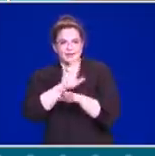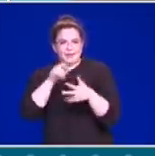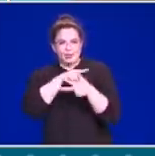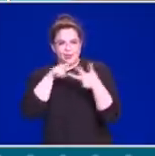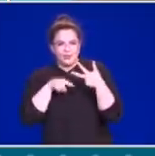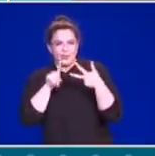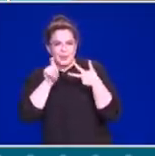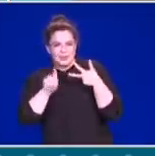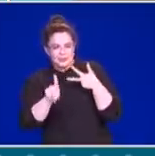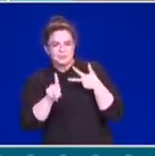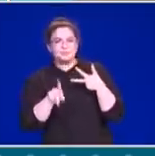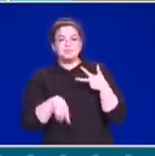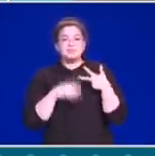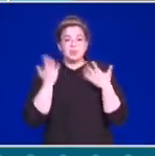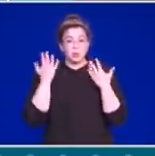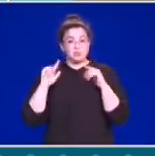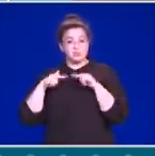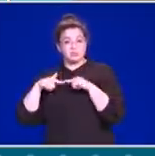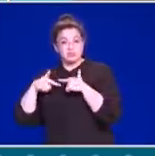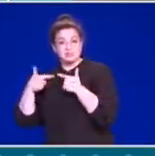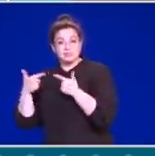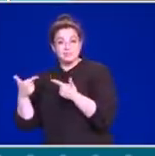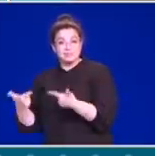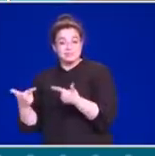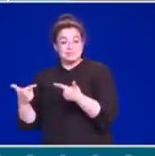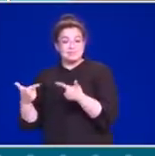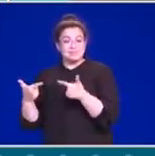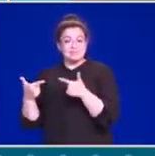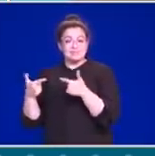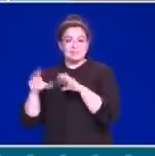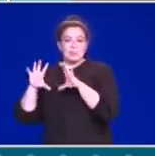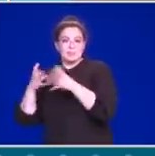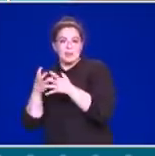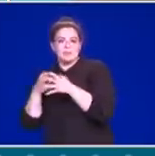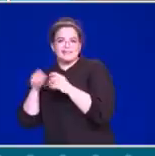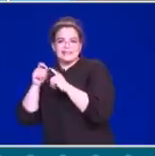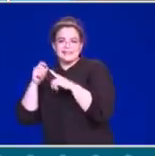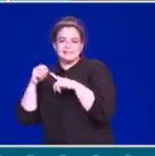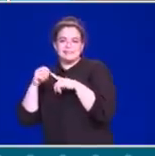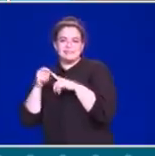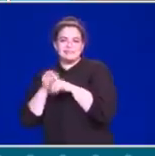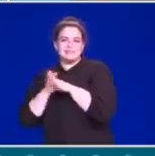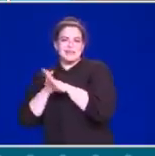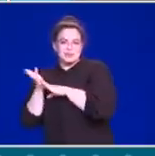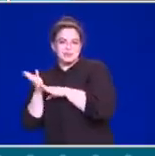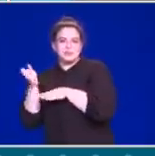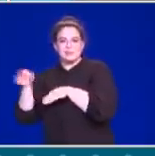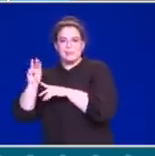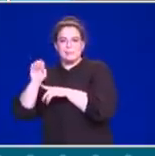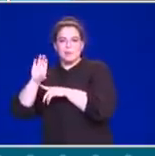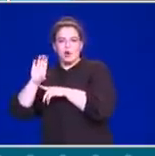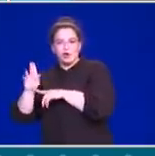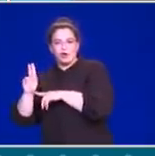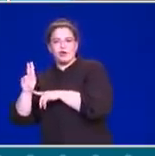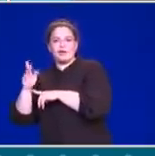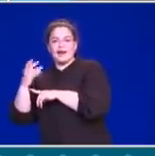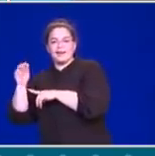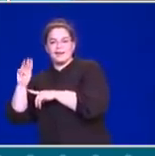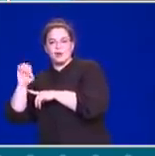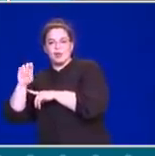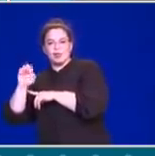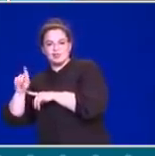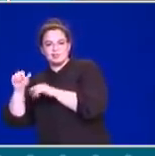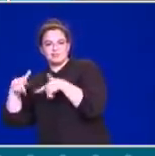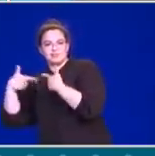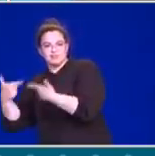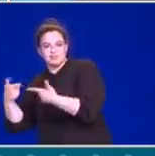three-part question. I'm going to turn it over to our population division experts, Mark Perry and Nicholas Jones, to